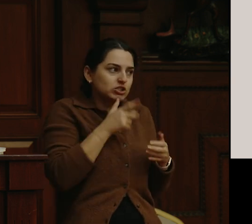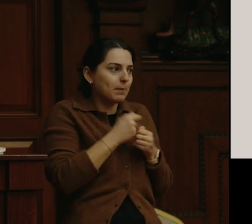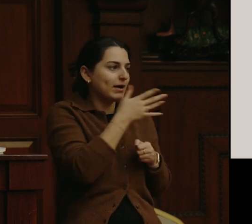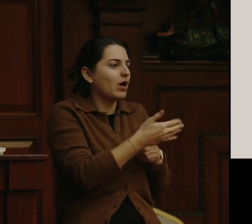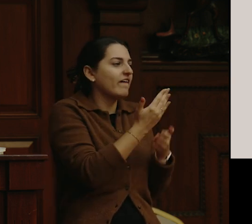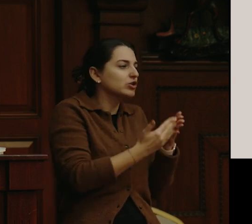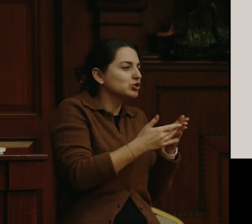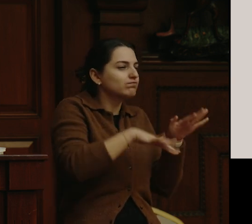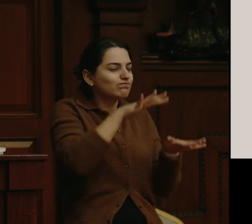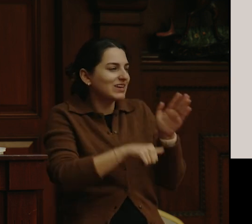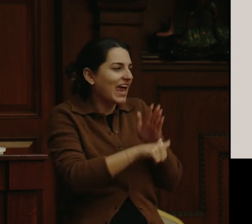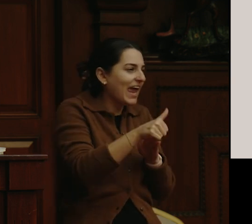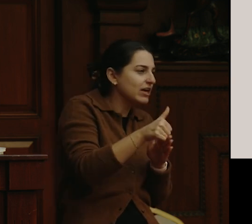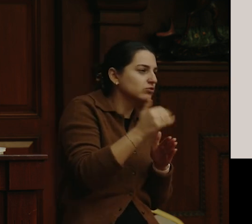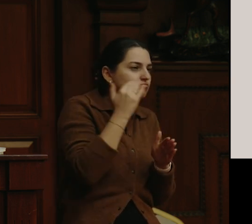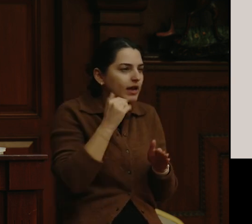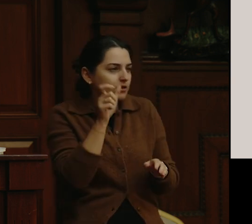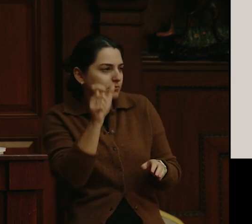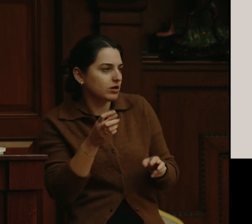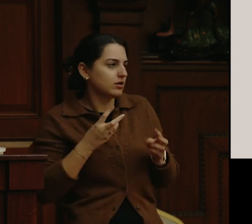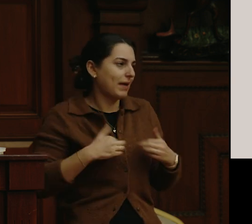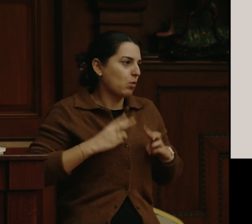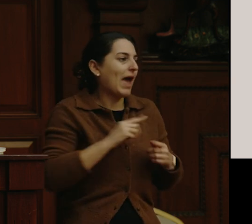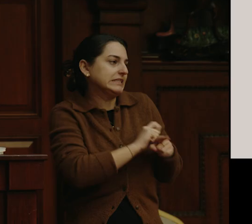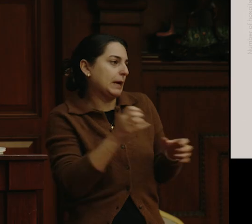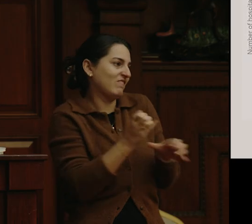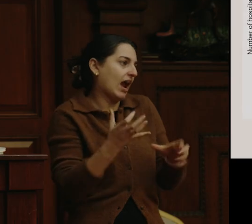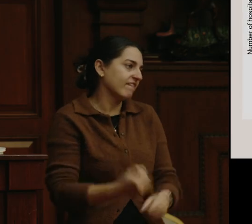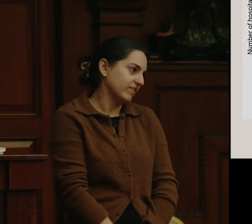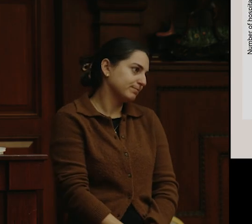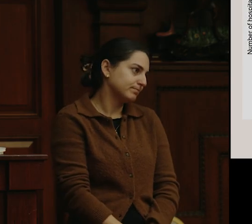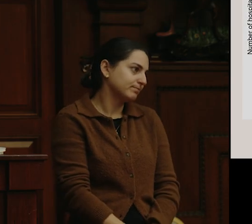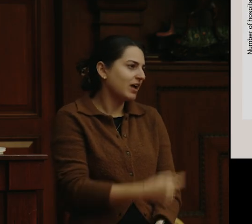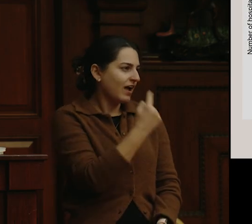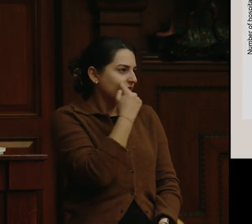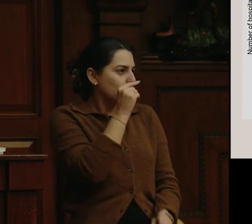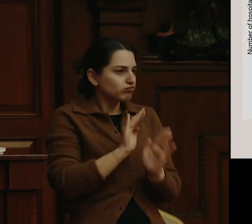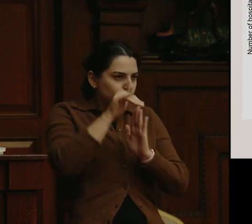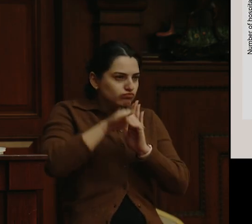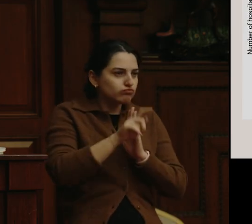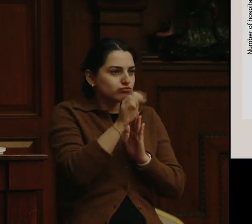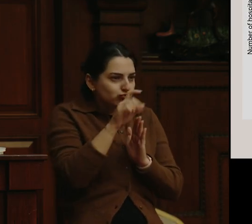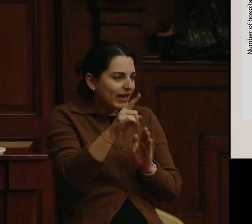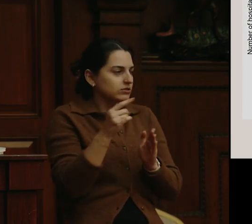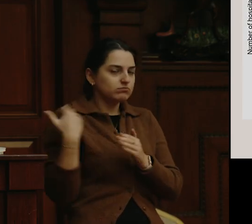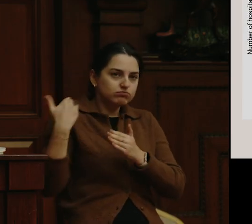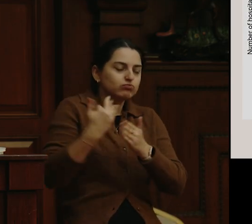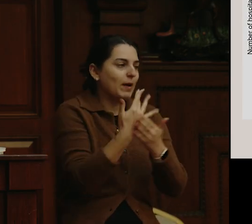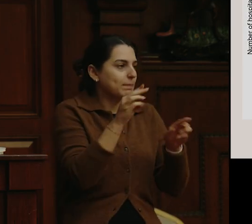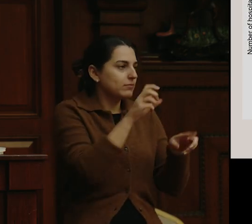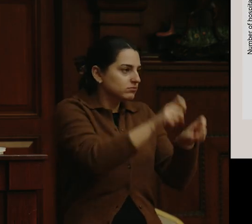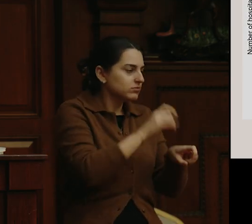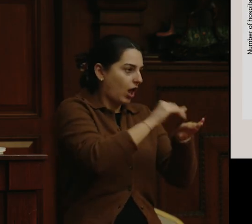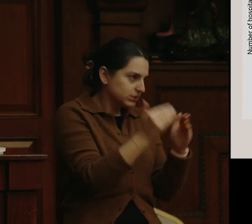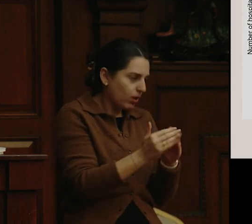some demographics and the kind of type of care that was received. We looked at trends over time among inpatient admissions,